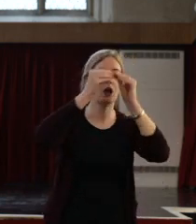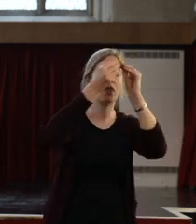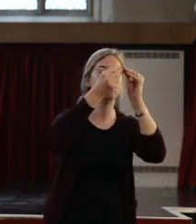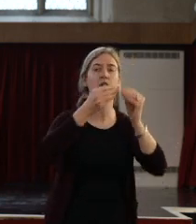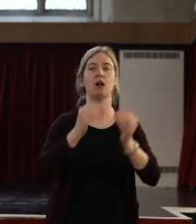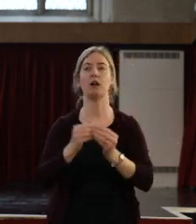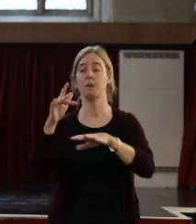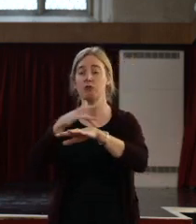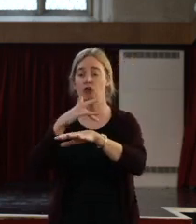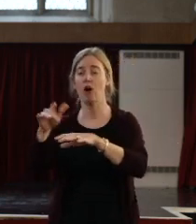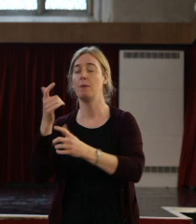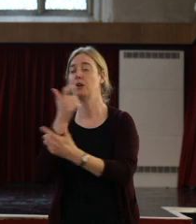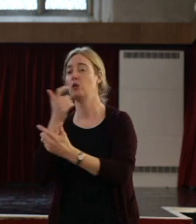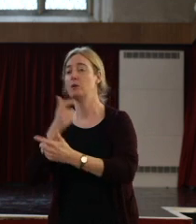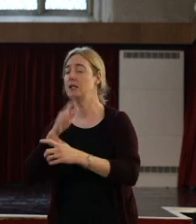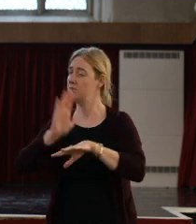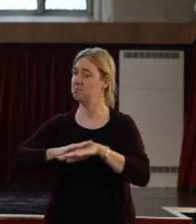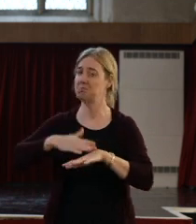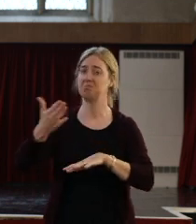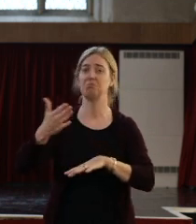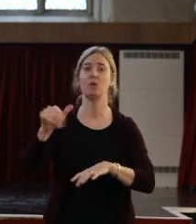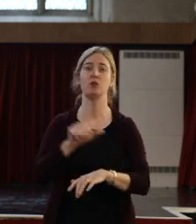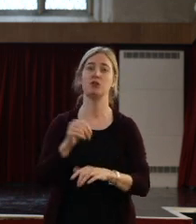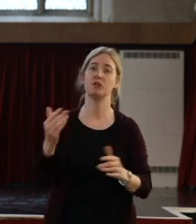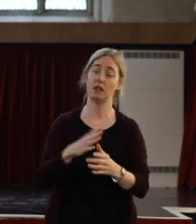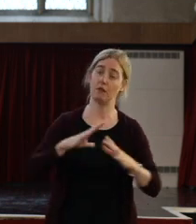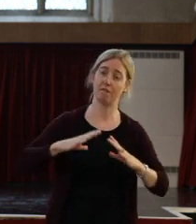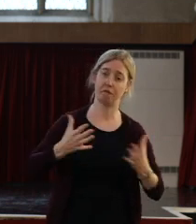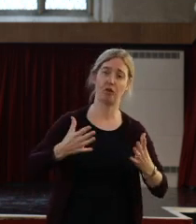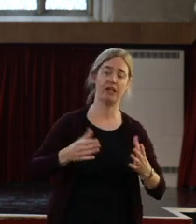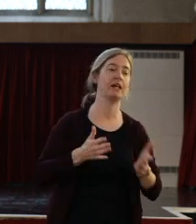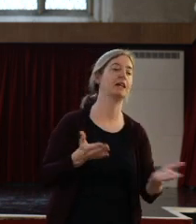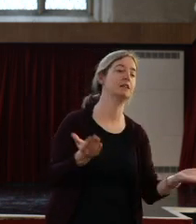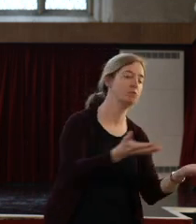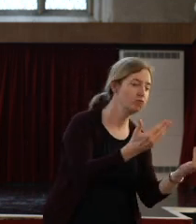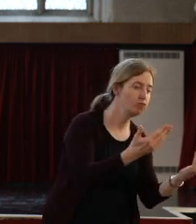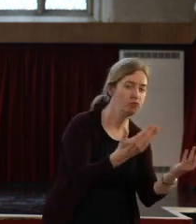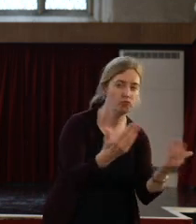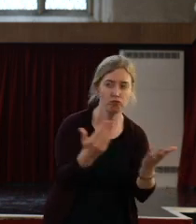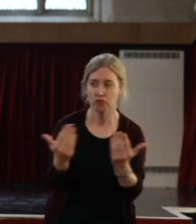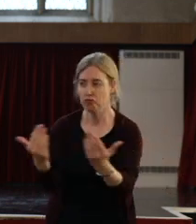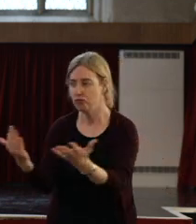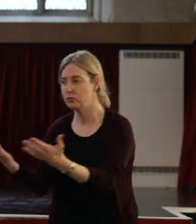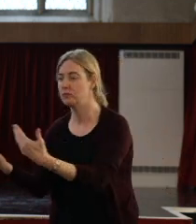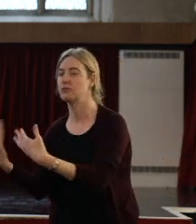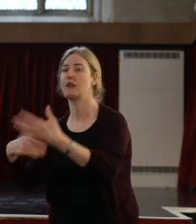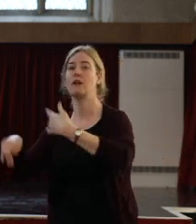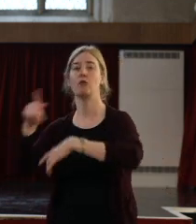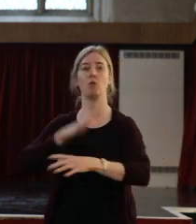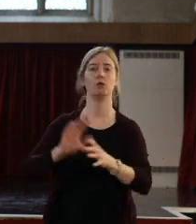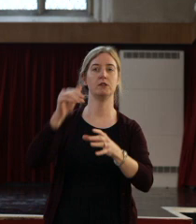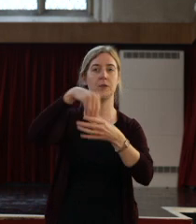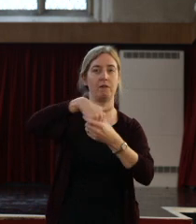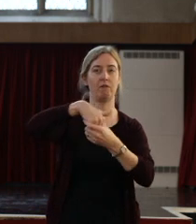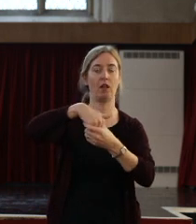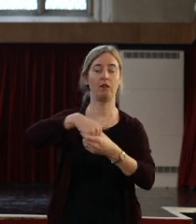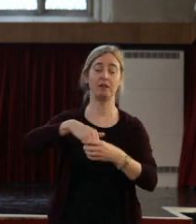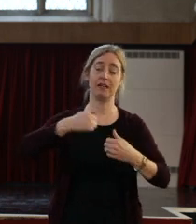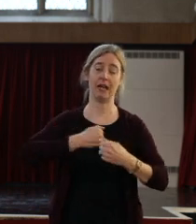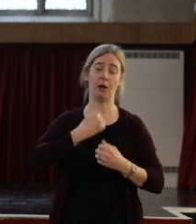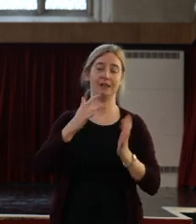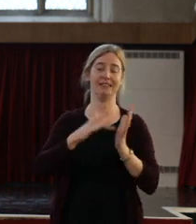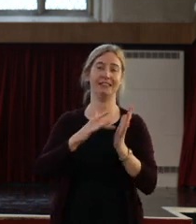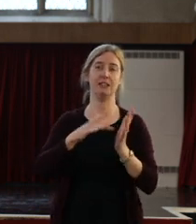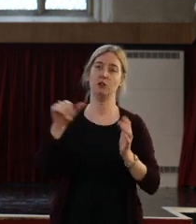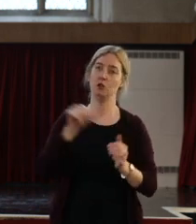drama, comedy, whichever it is, we should continue to put those pieces on and inspire our city to be able to be part of